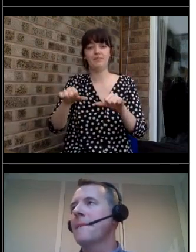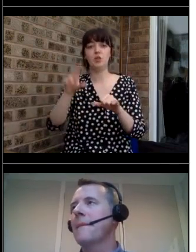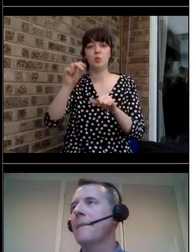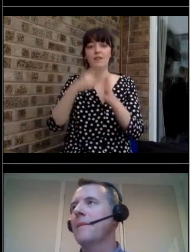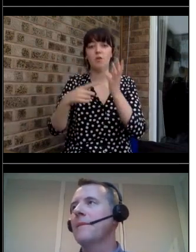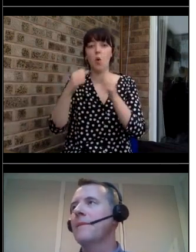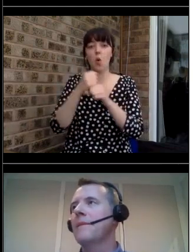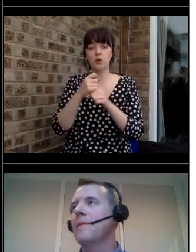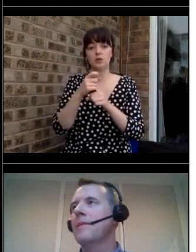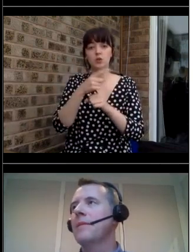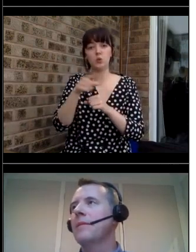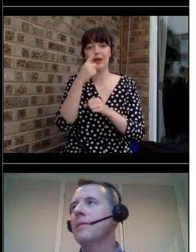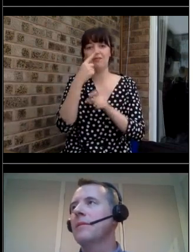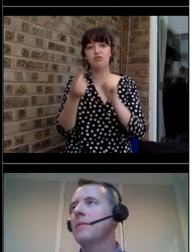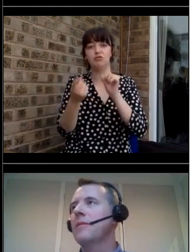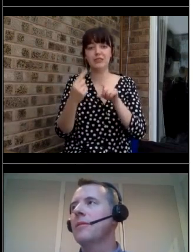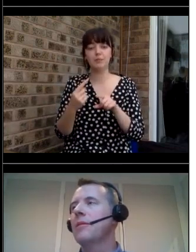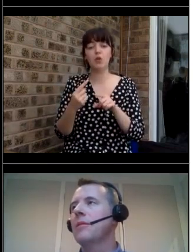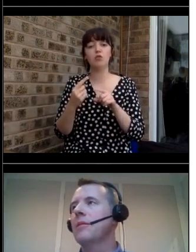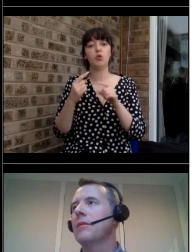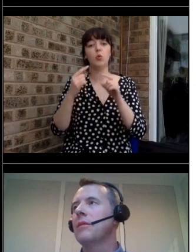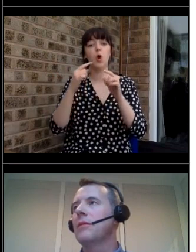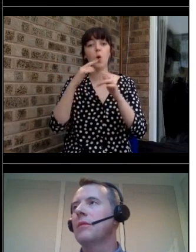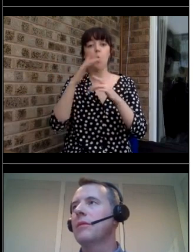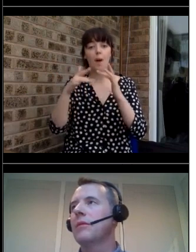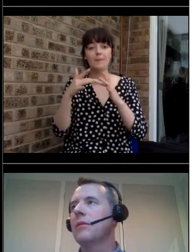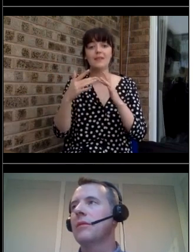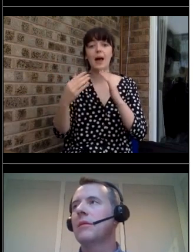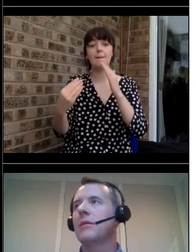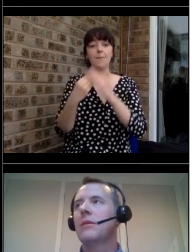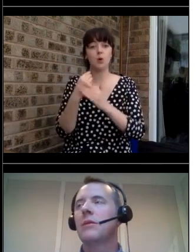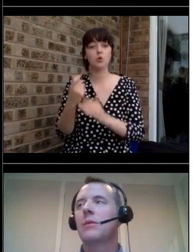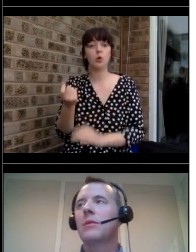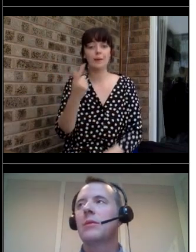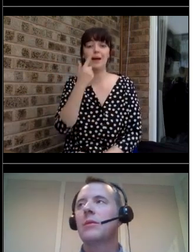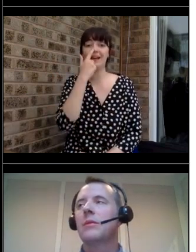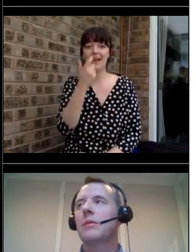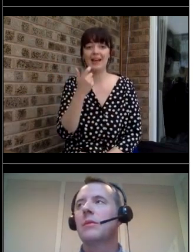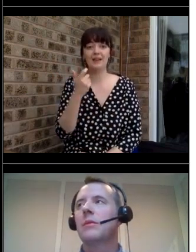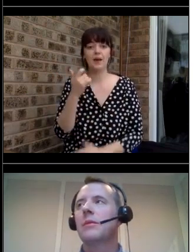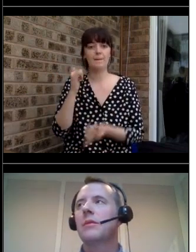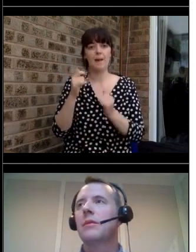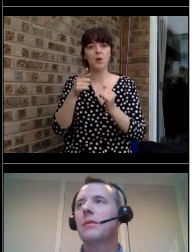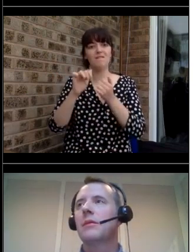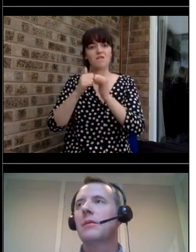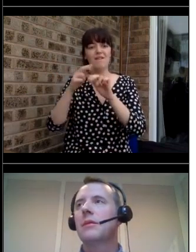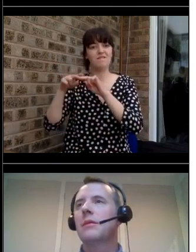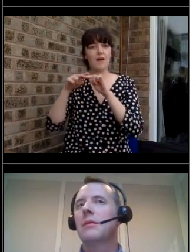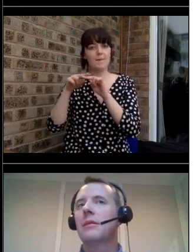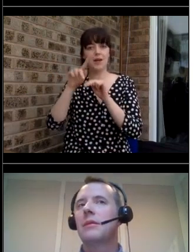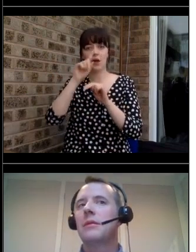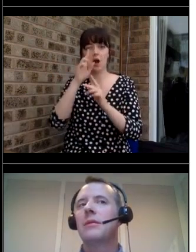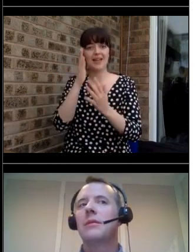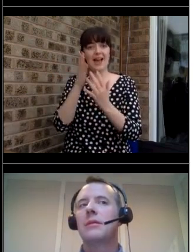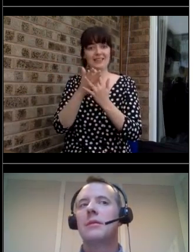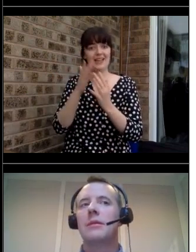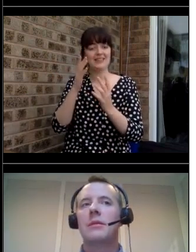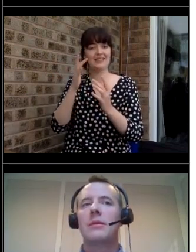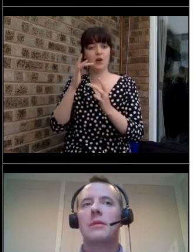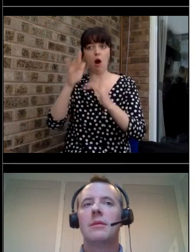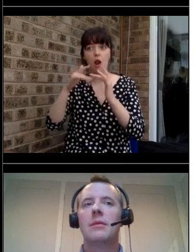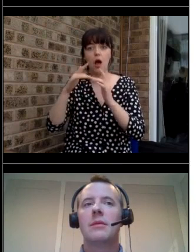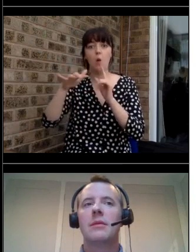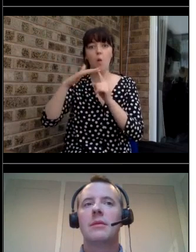our website, by post or by email. And if you do know anyone who doesn't have access to the internet, they're